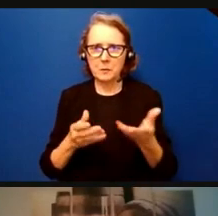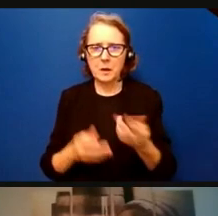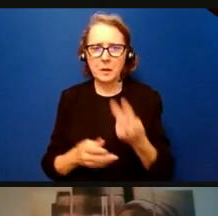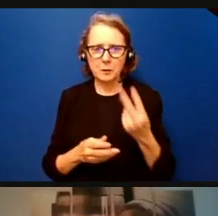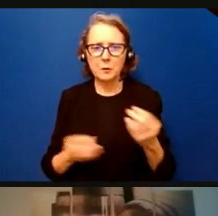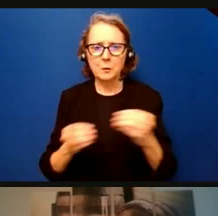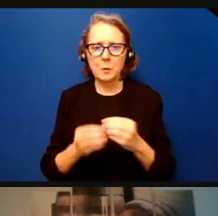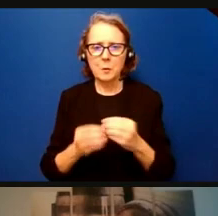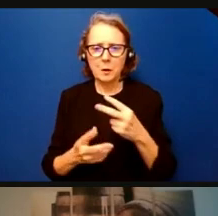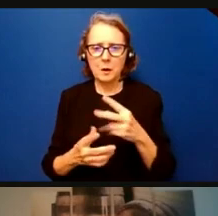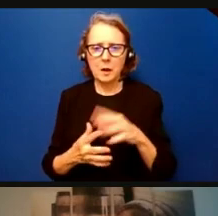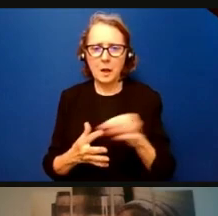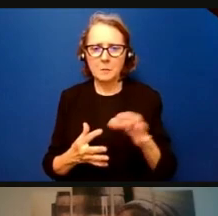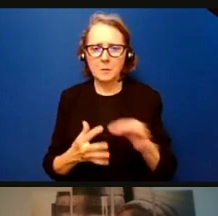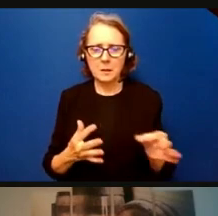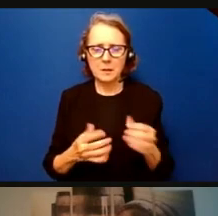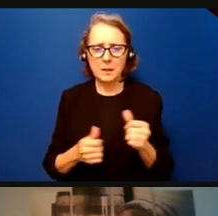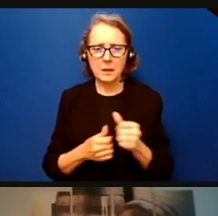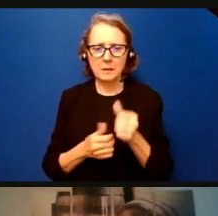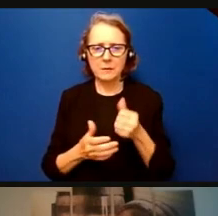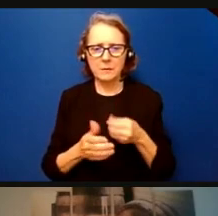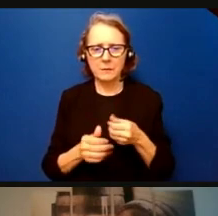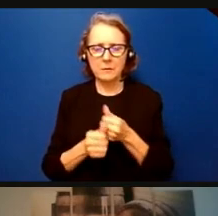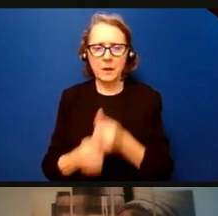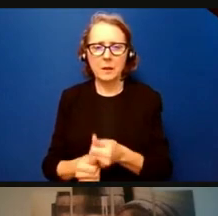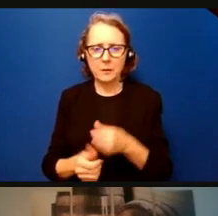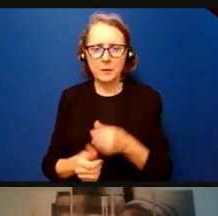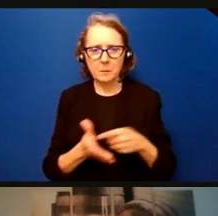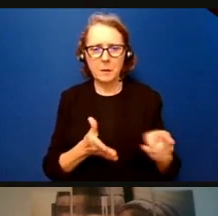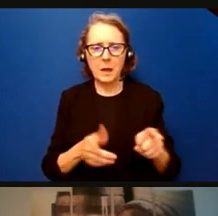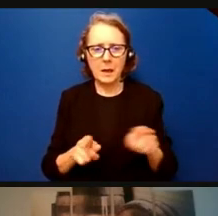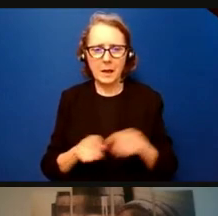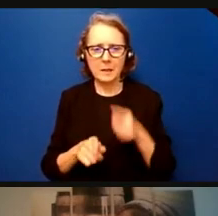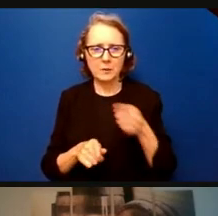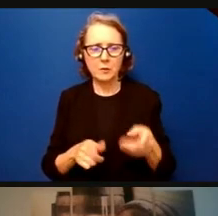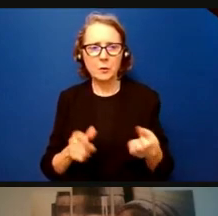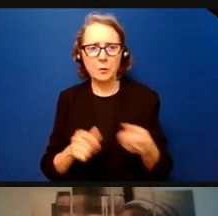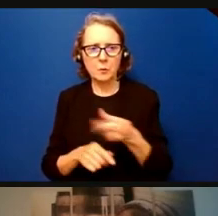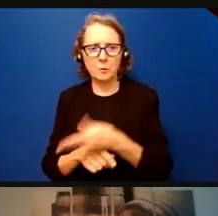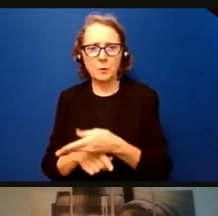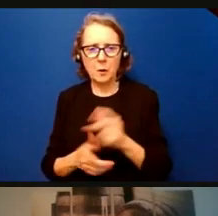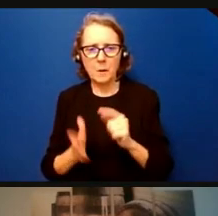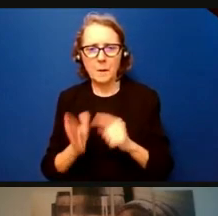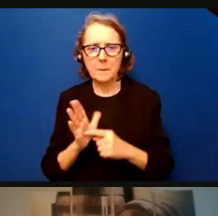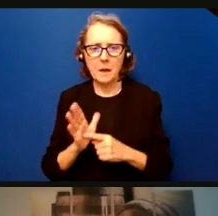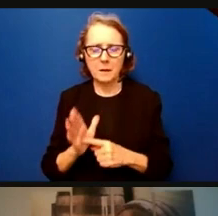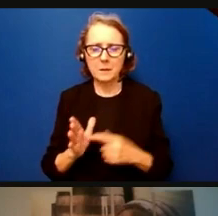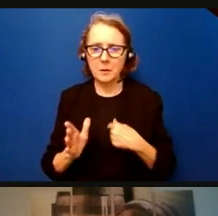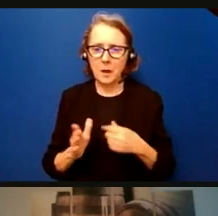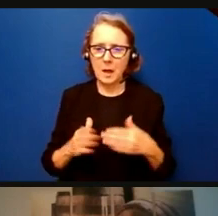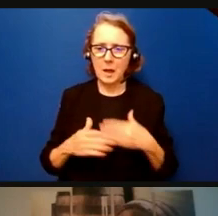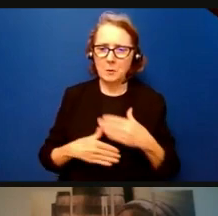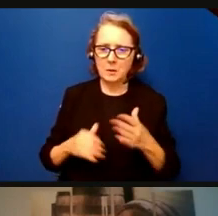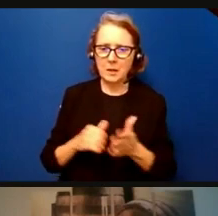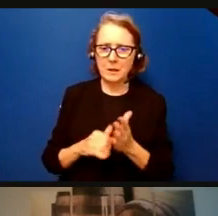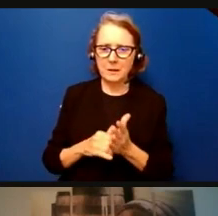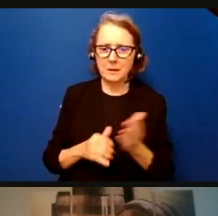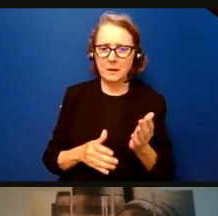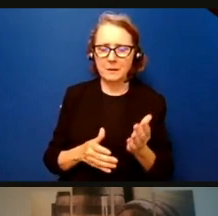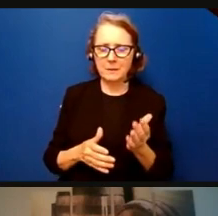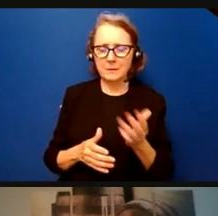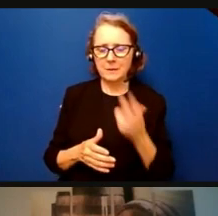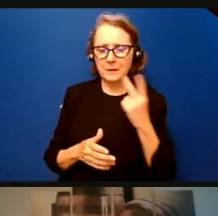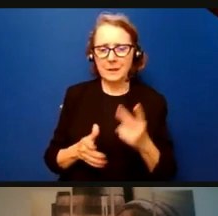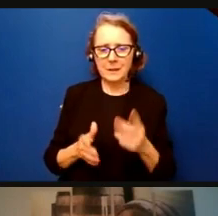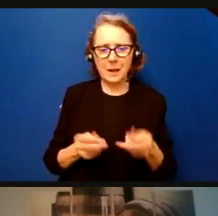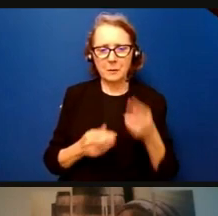options that kind of follow that pay as you throw model. So I appreciate as a counselor seeing that represented in our policy options